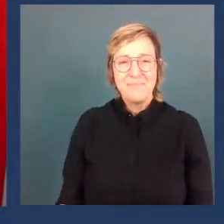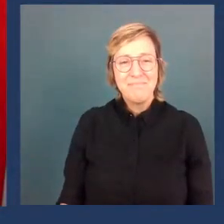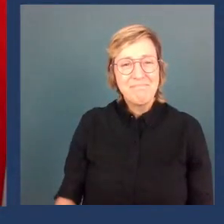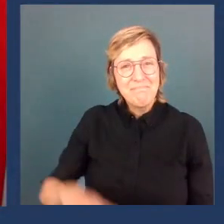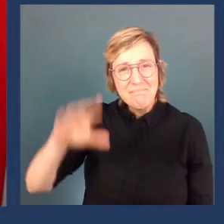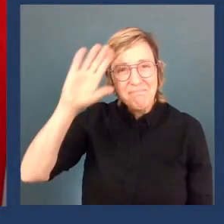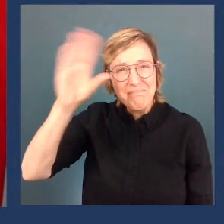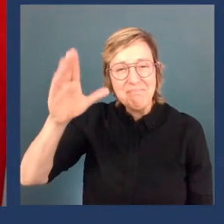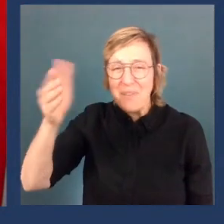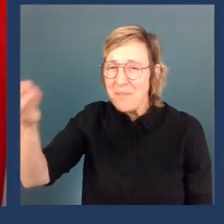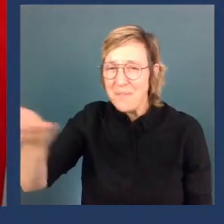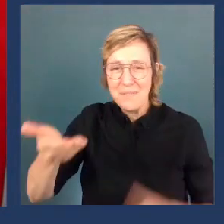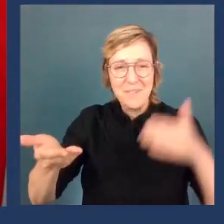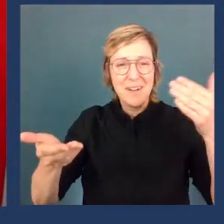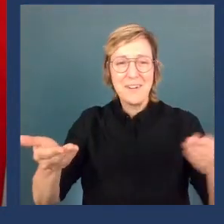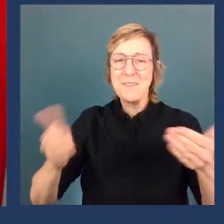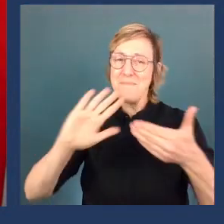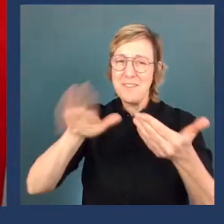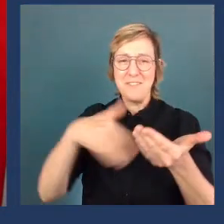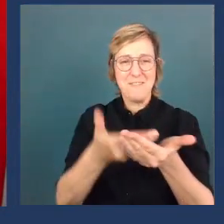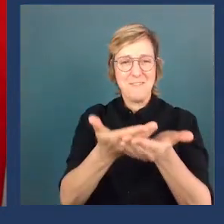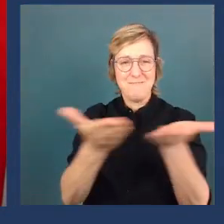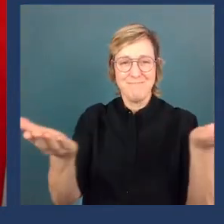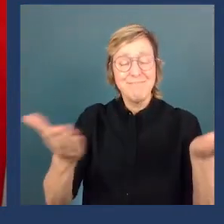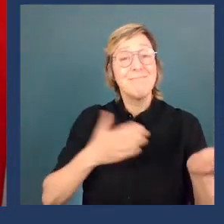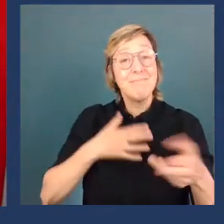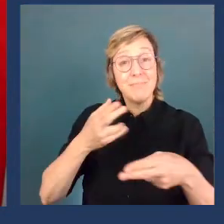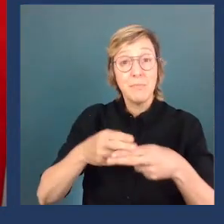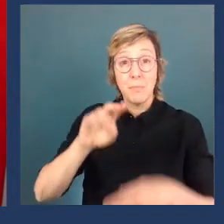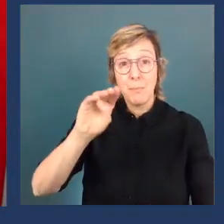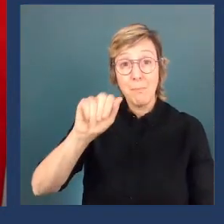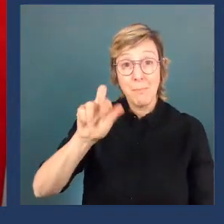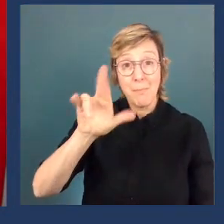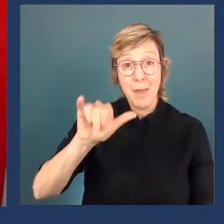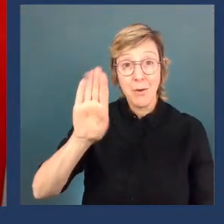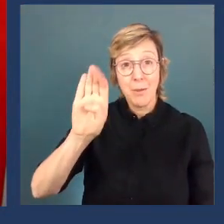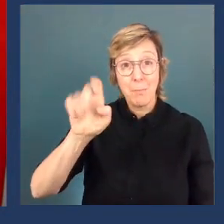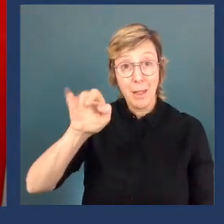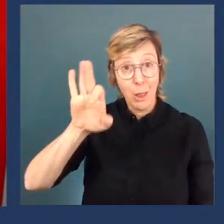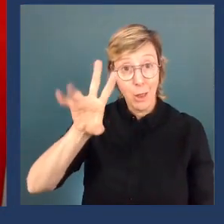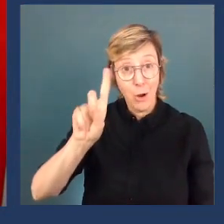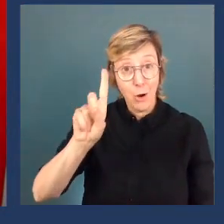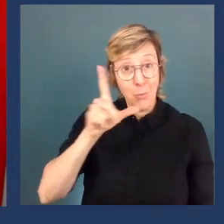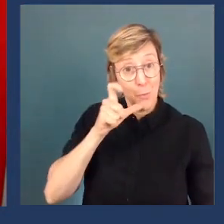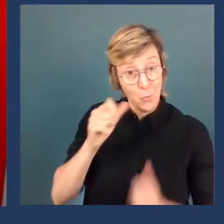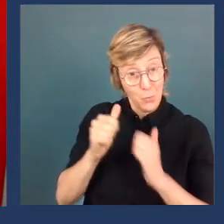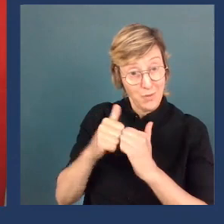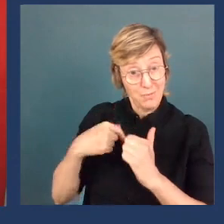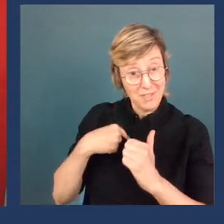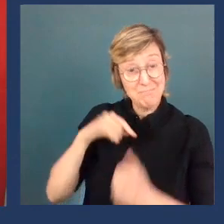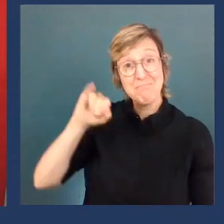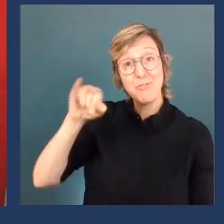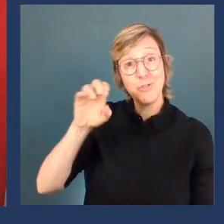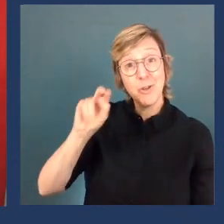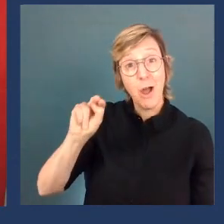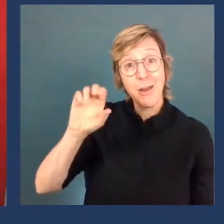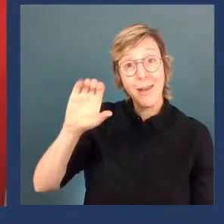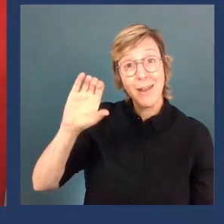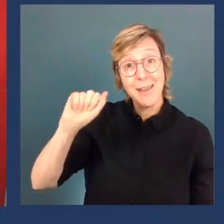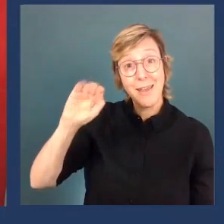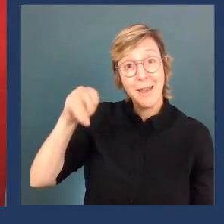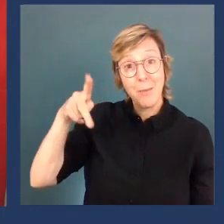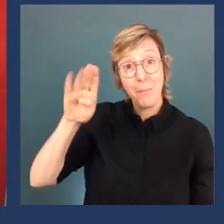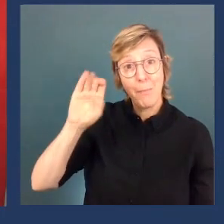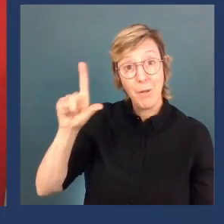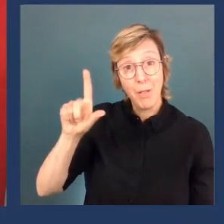Welcome, welcome, one and all. My name is Mary Bellard, and I'm joined today by John Campbell, Wendy Chisholm,